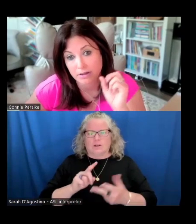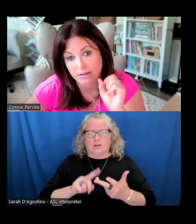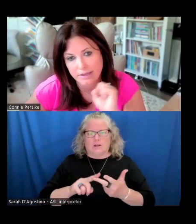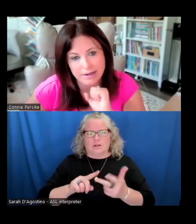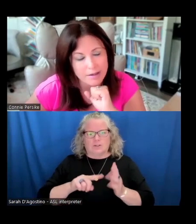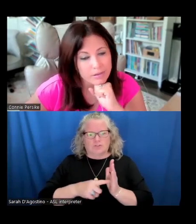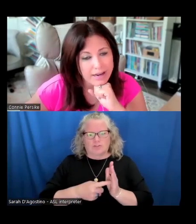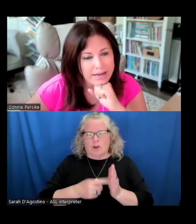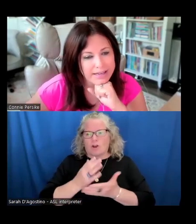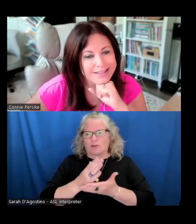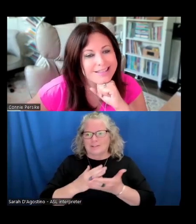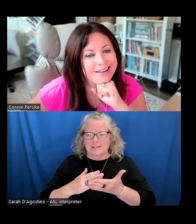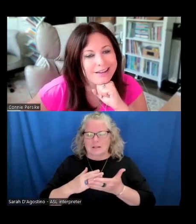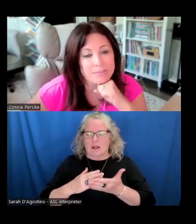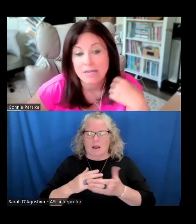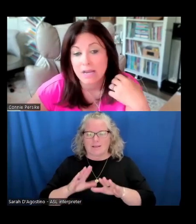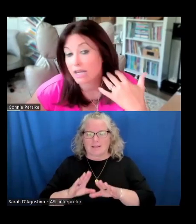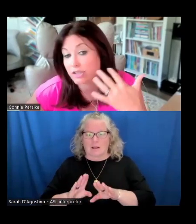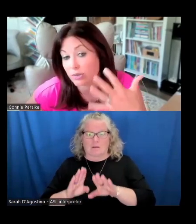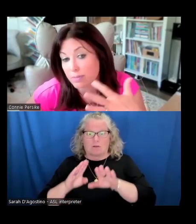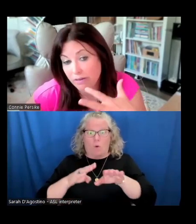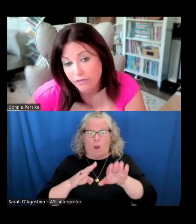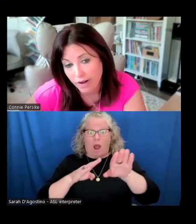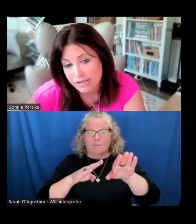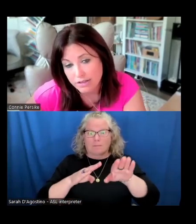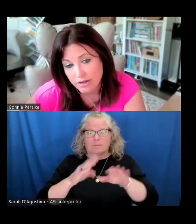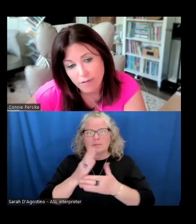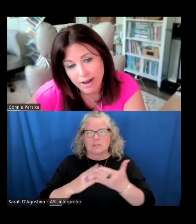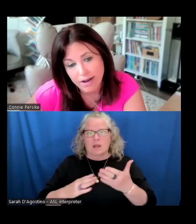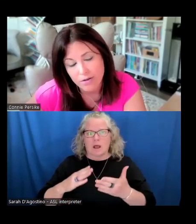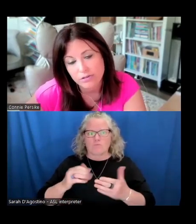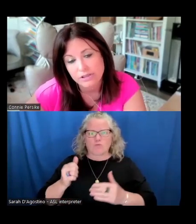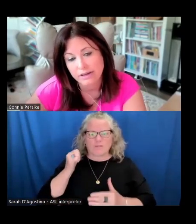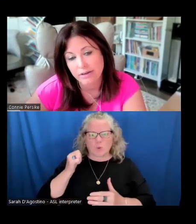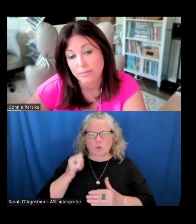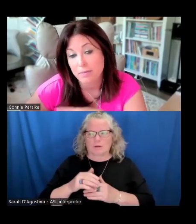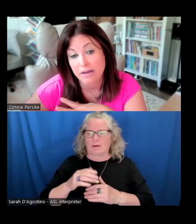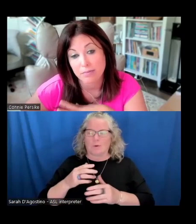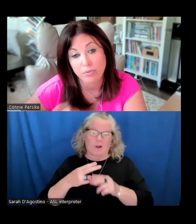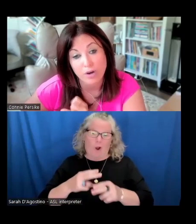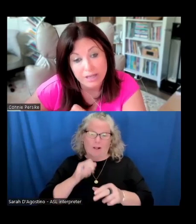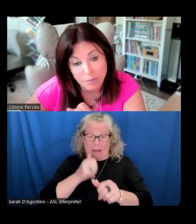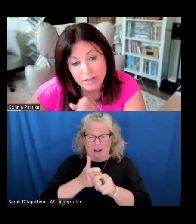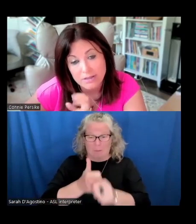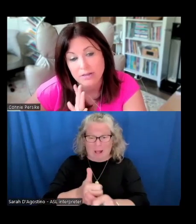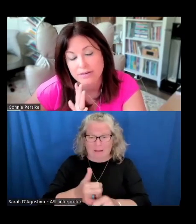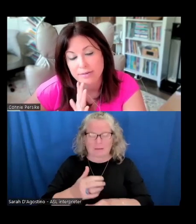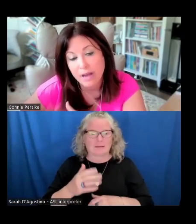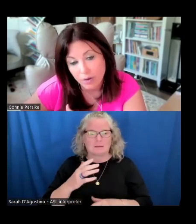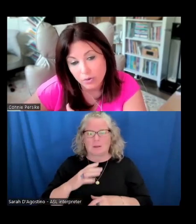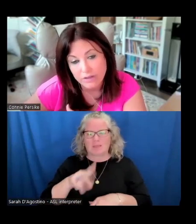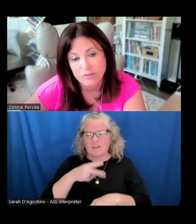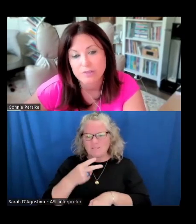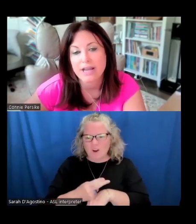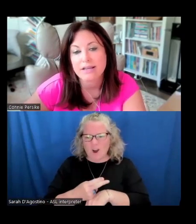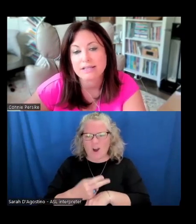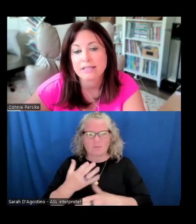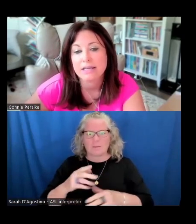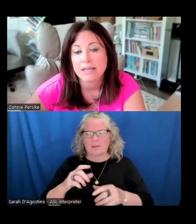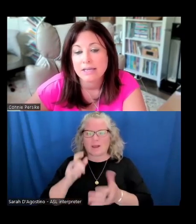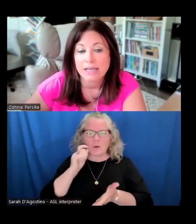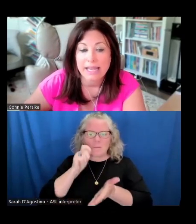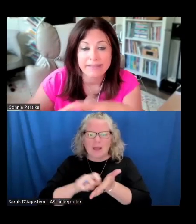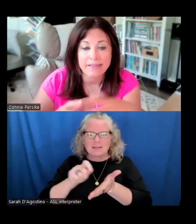might want to call non-compliance. A student might fall to the ground. They might break their pencil, pound on their